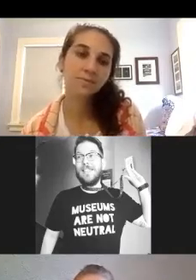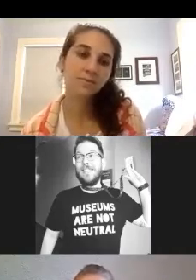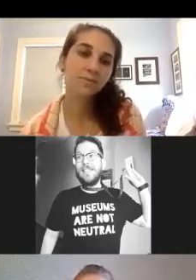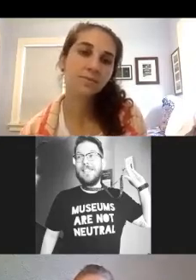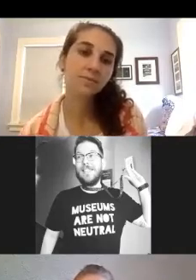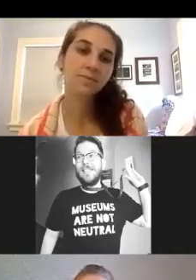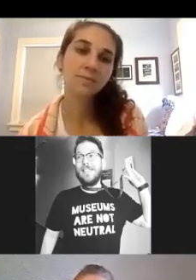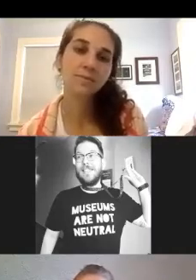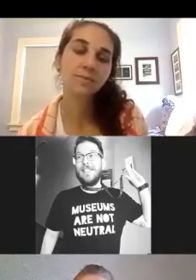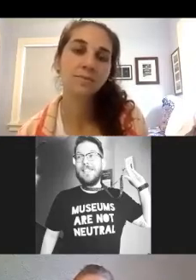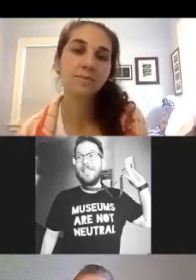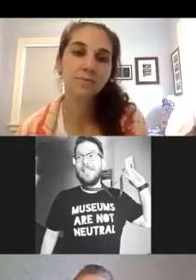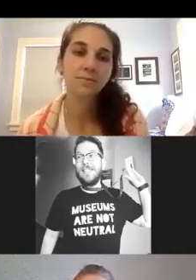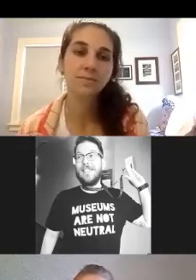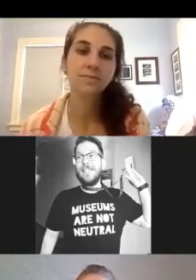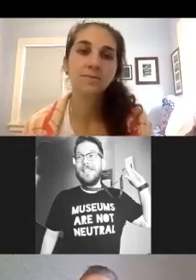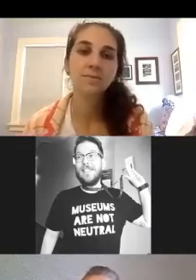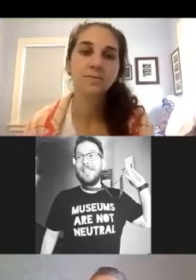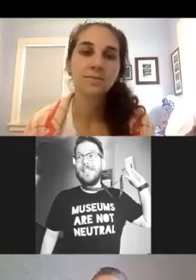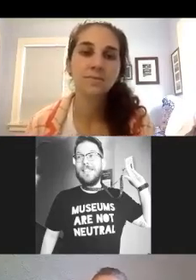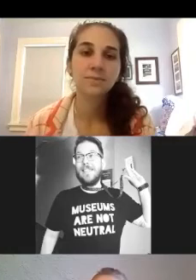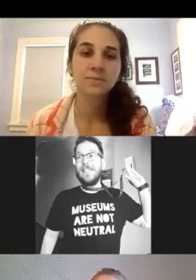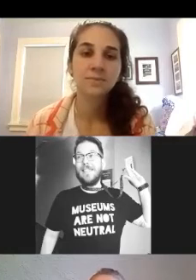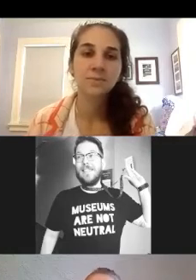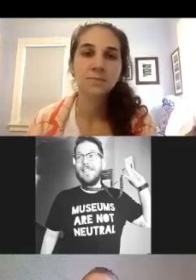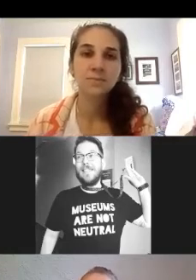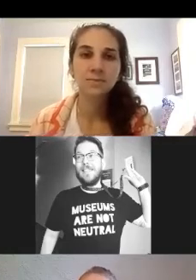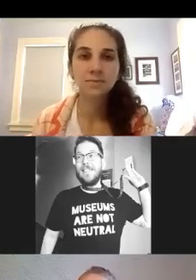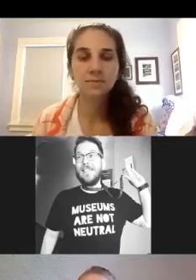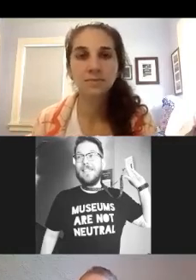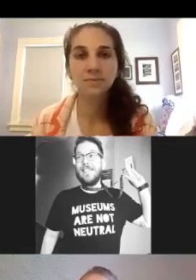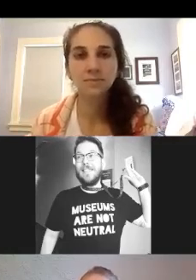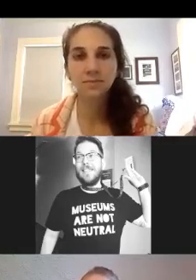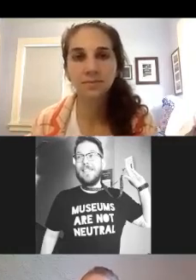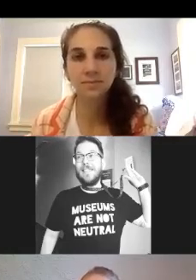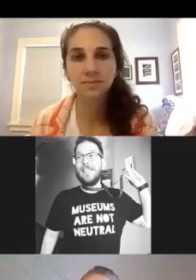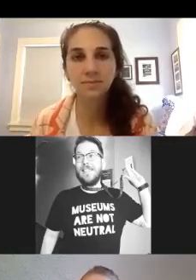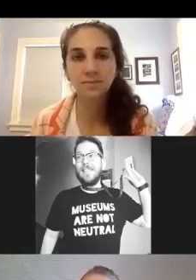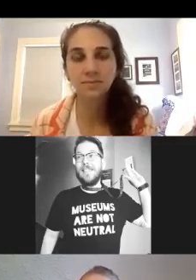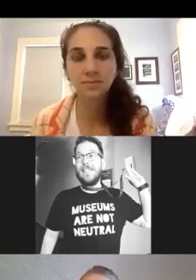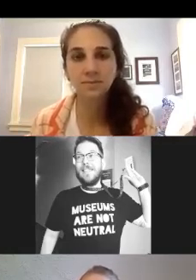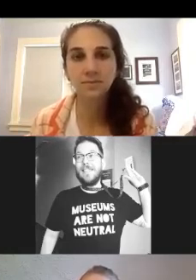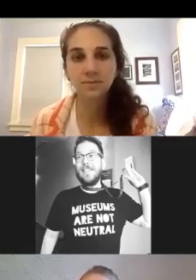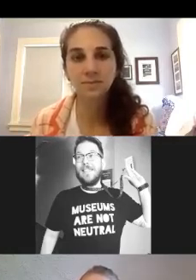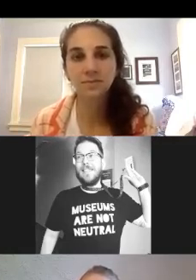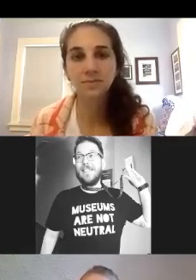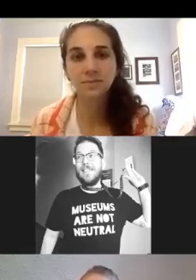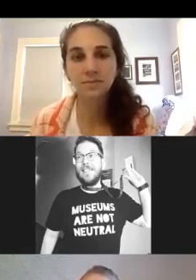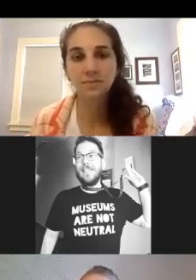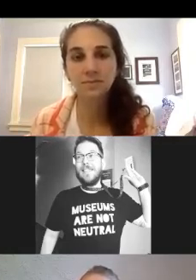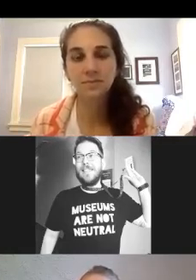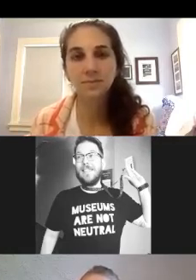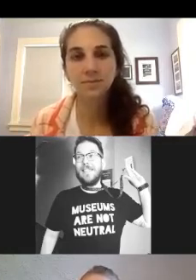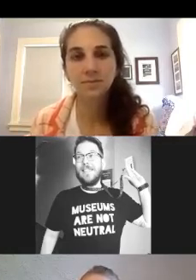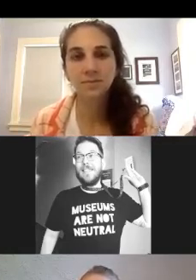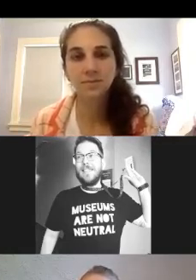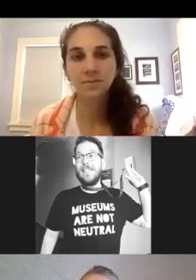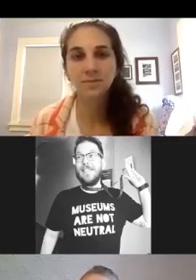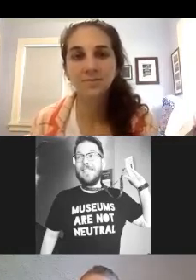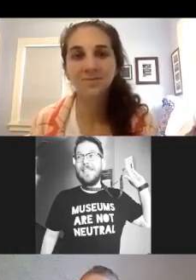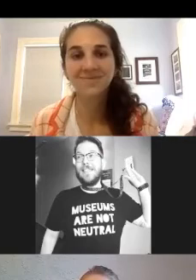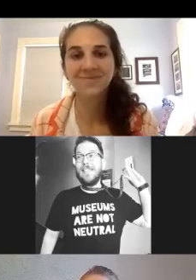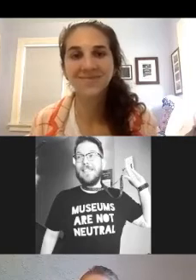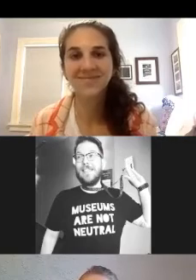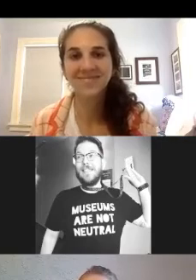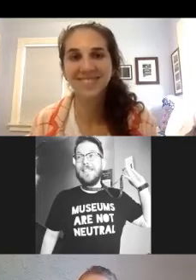Prior to the Thoma Engagement Guide apprenticeship, learners shared some facts about their